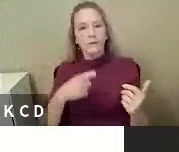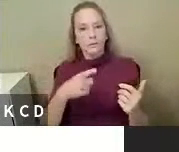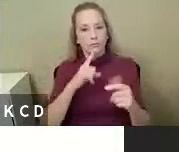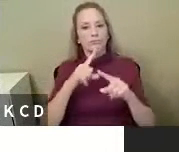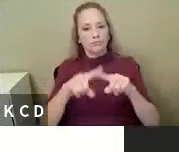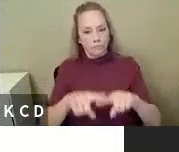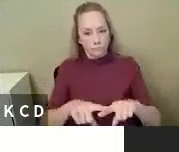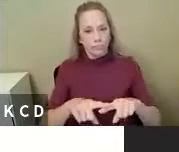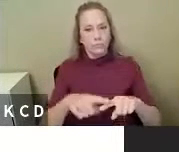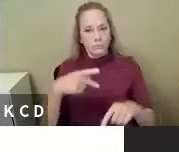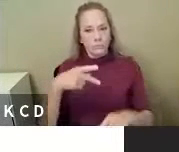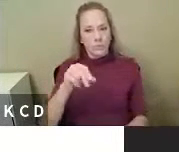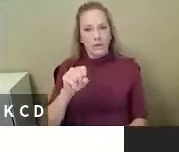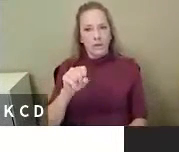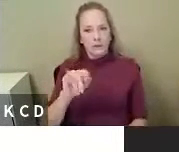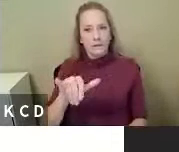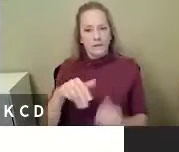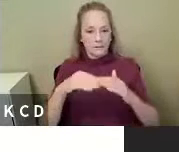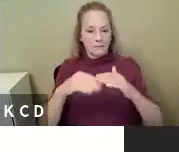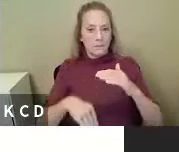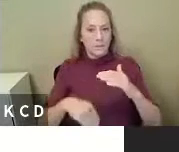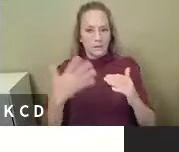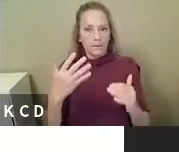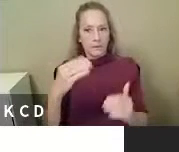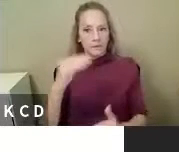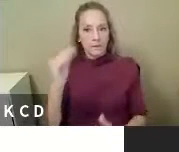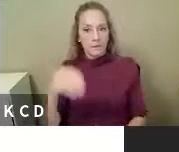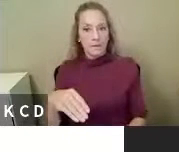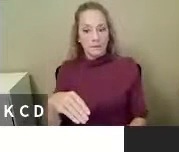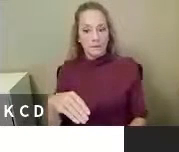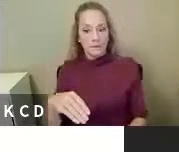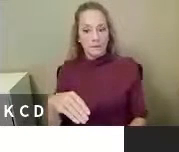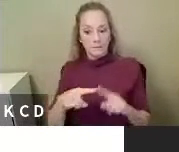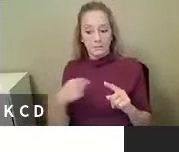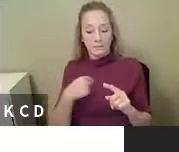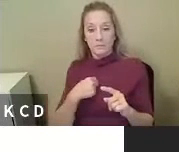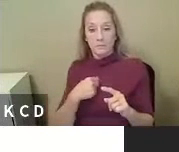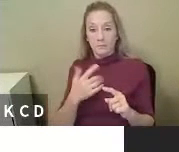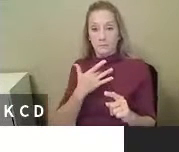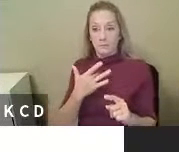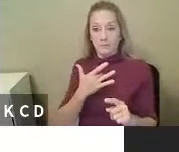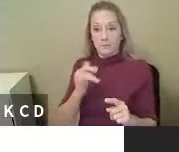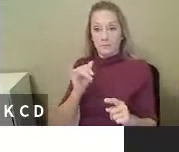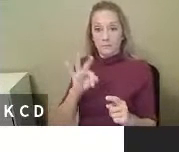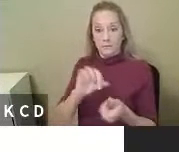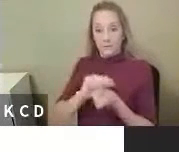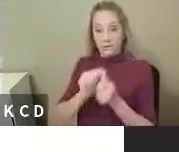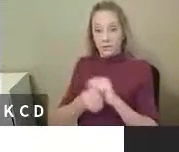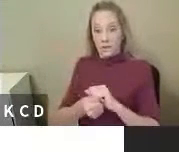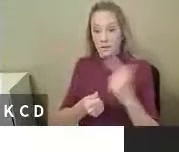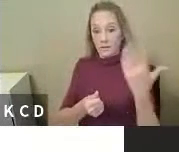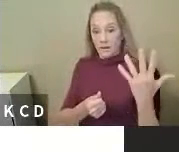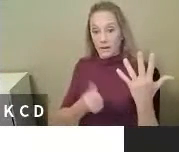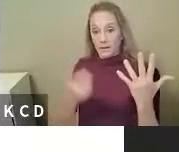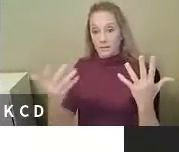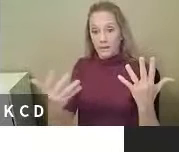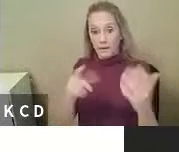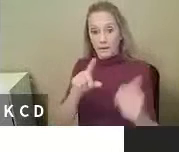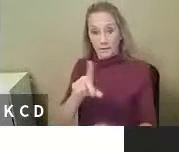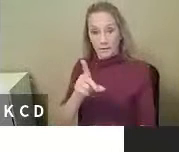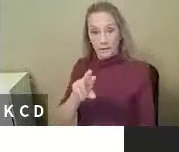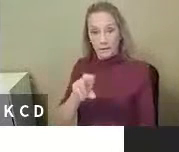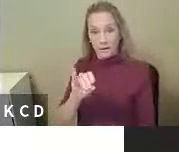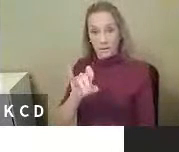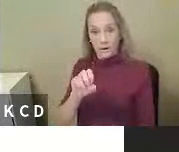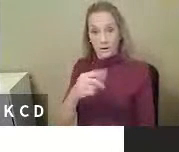to a positivity rate below 5%. But I guess my sense is if we were to change those as 5s, again, as Dr. O'Brien said,